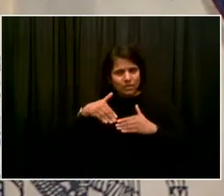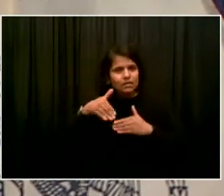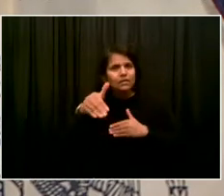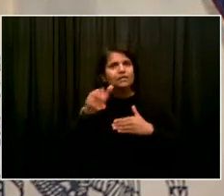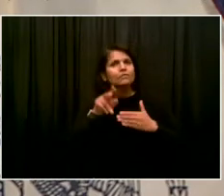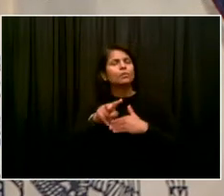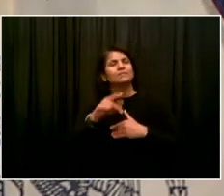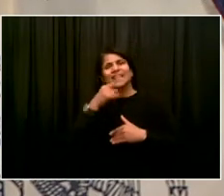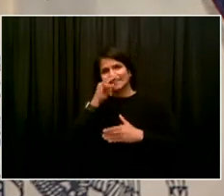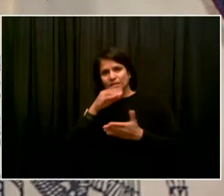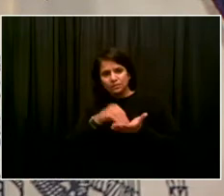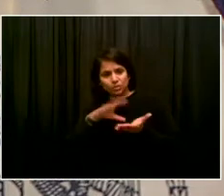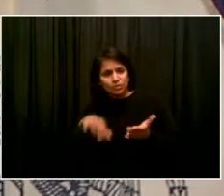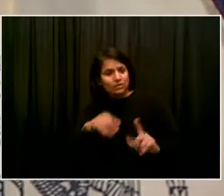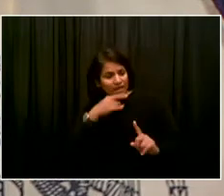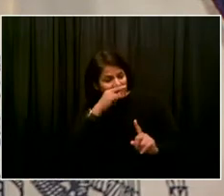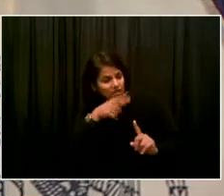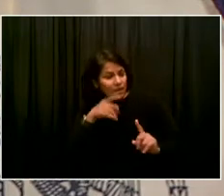you want to add?